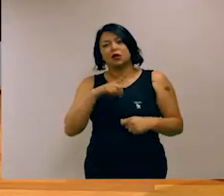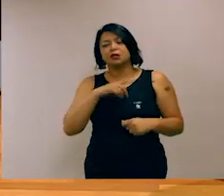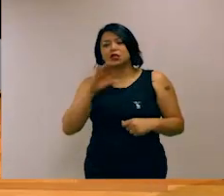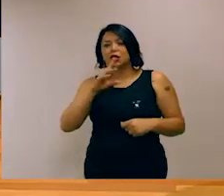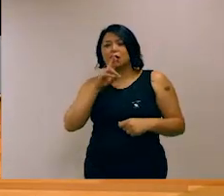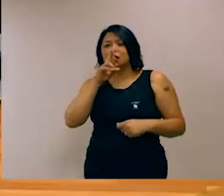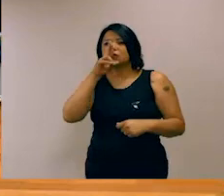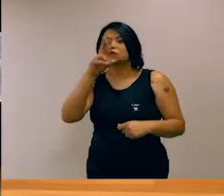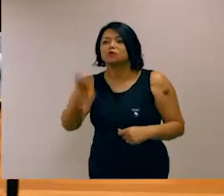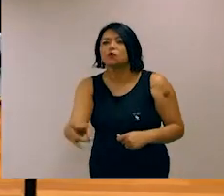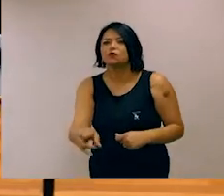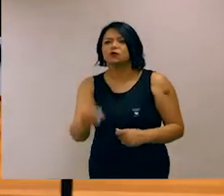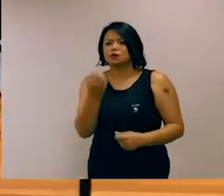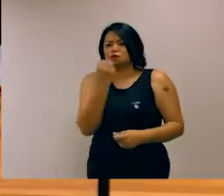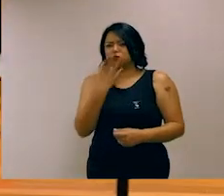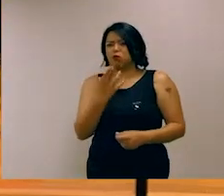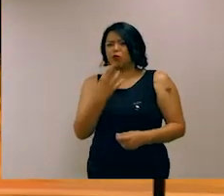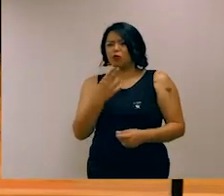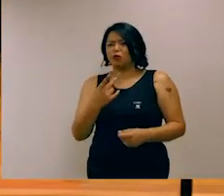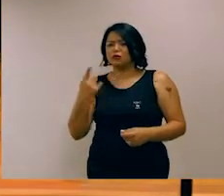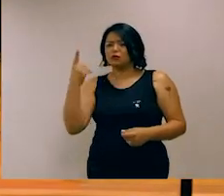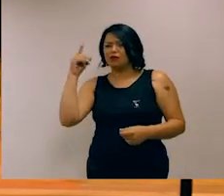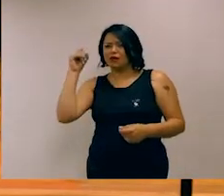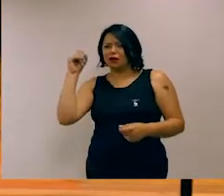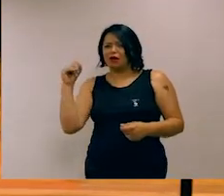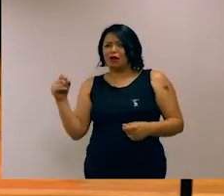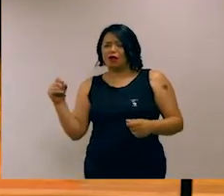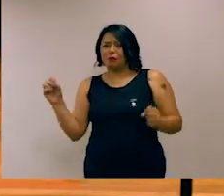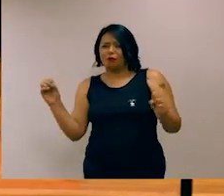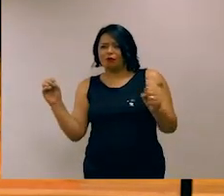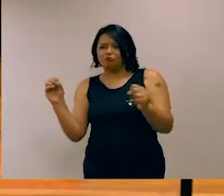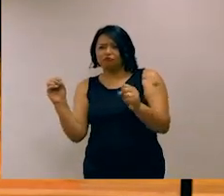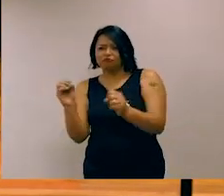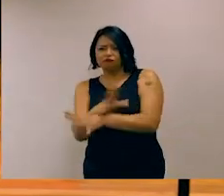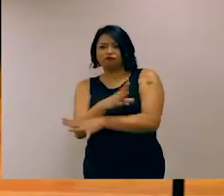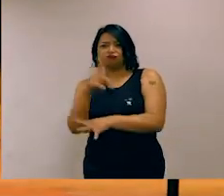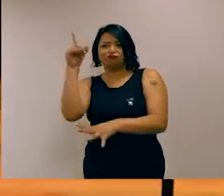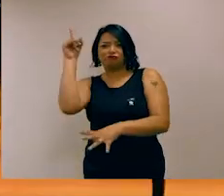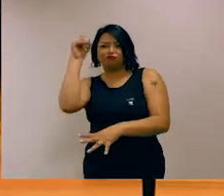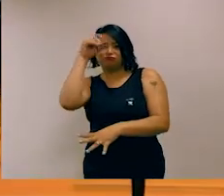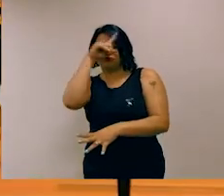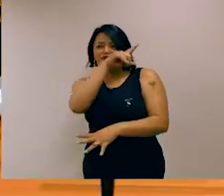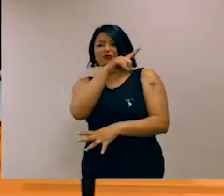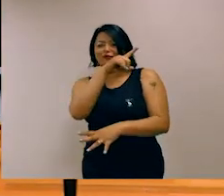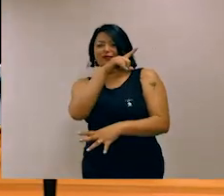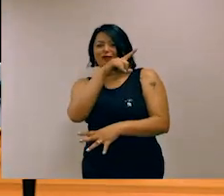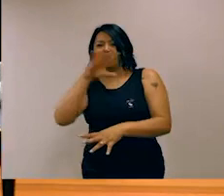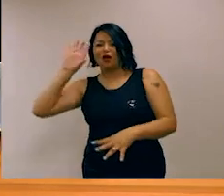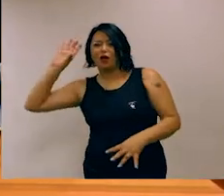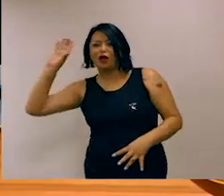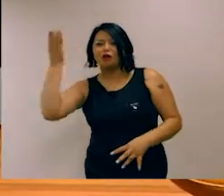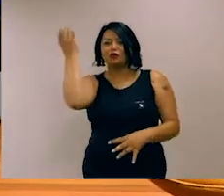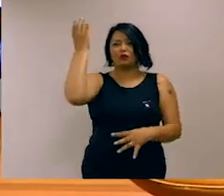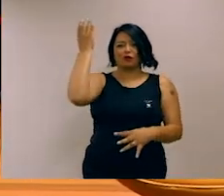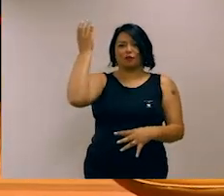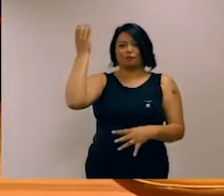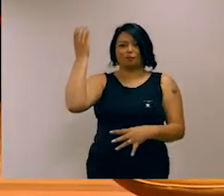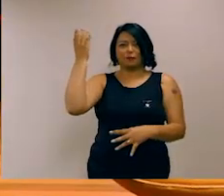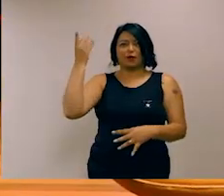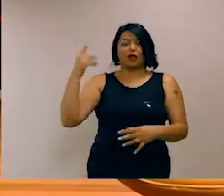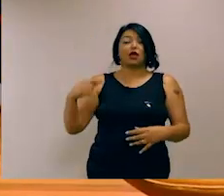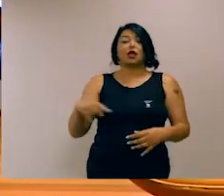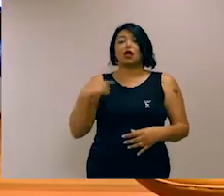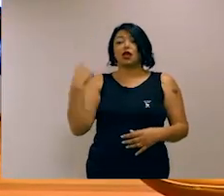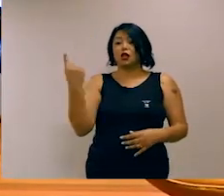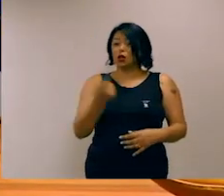efficiency, effectiveness, and impact in the Brazilian state. It is absolutely necessary. I think that everyone